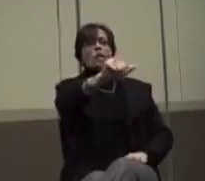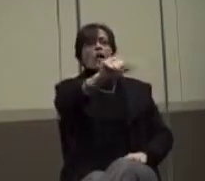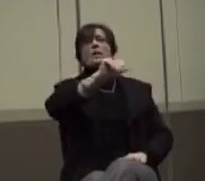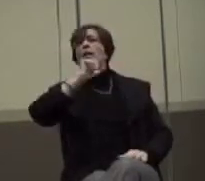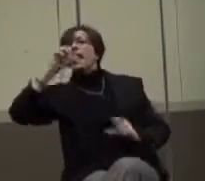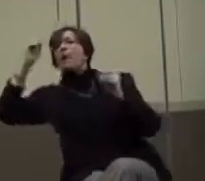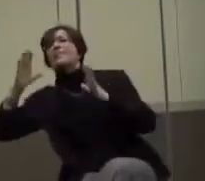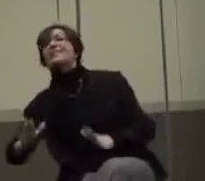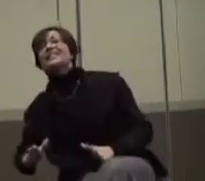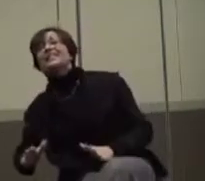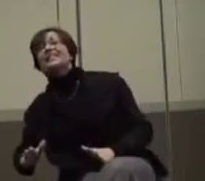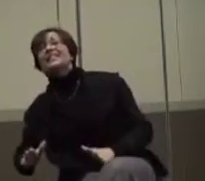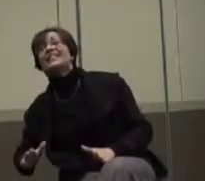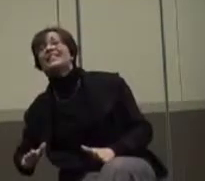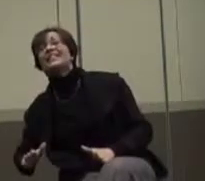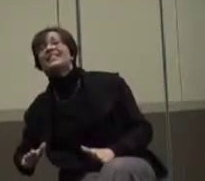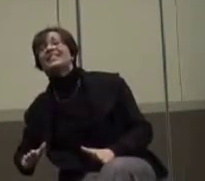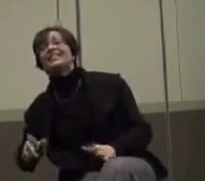the class.